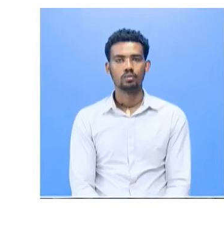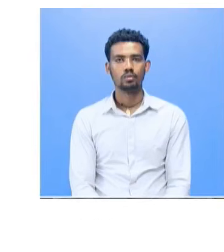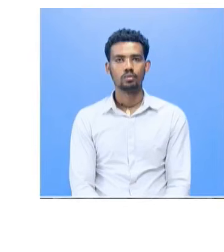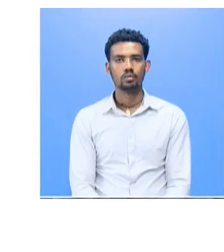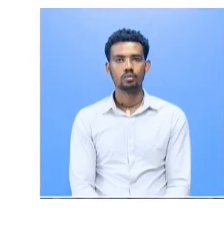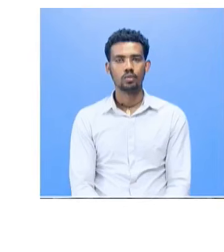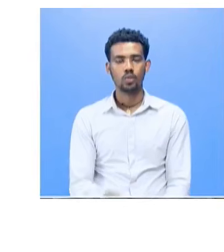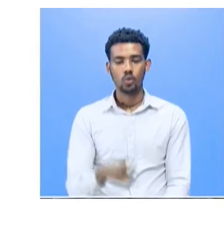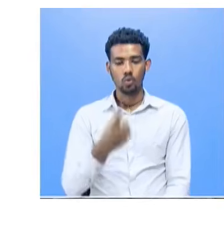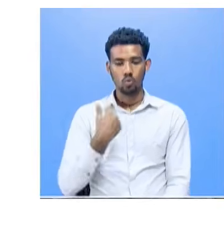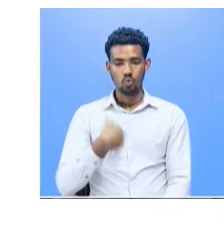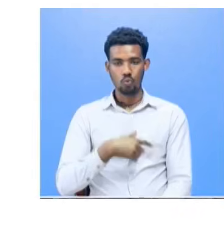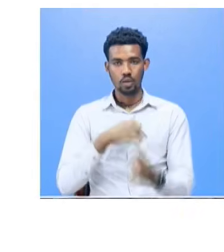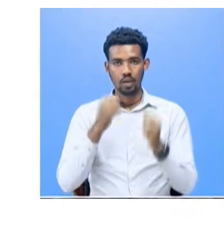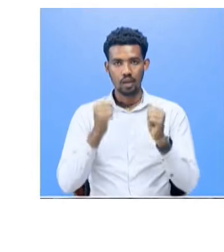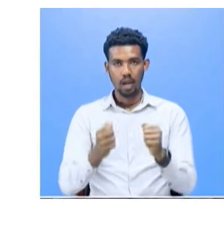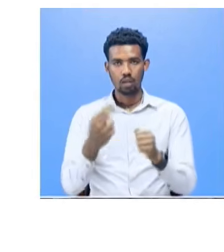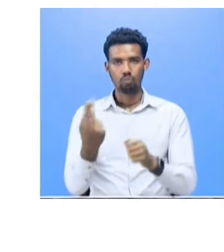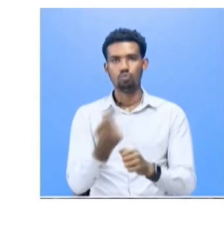We can use do.